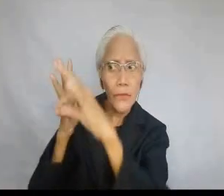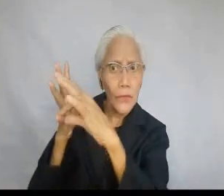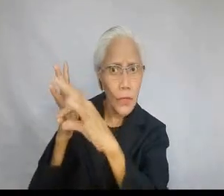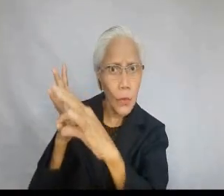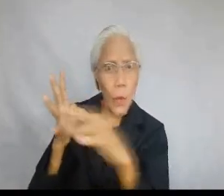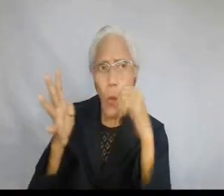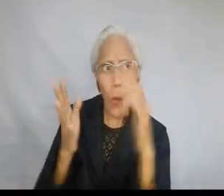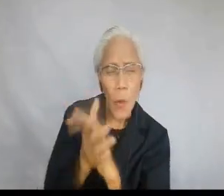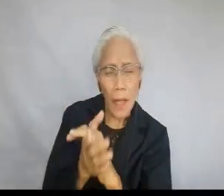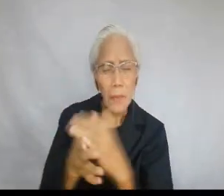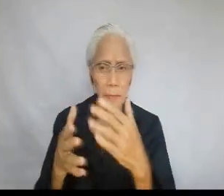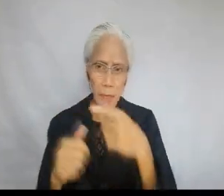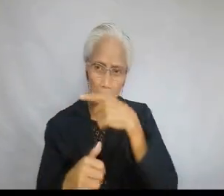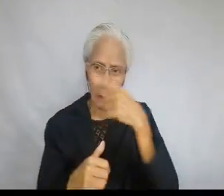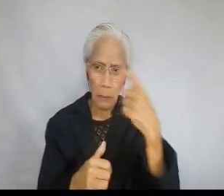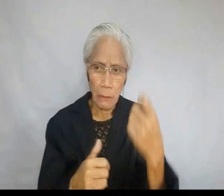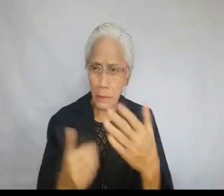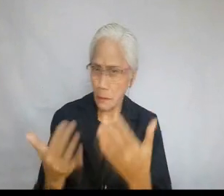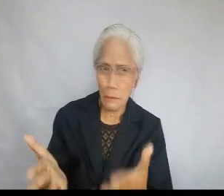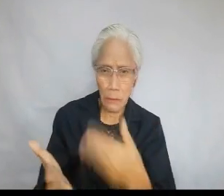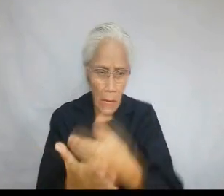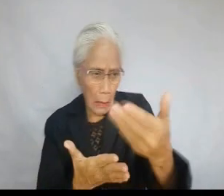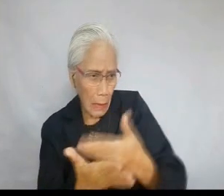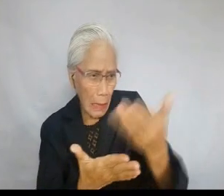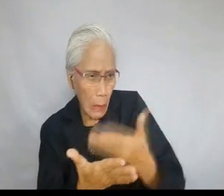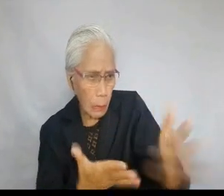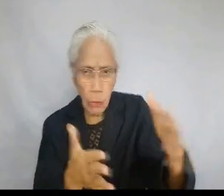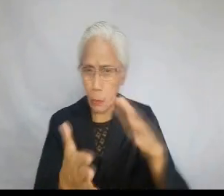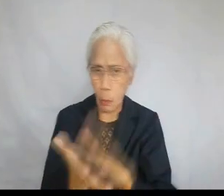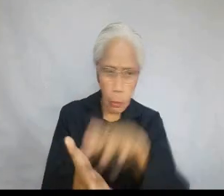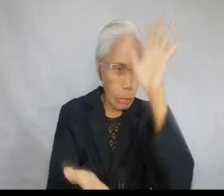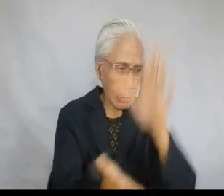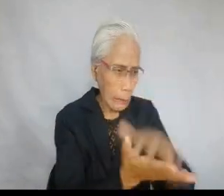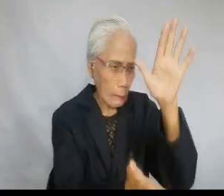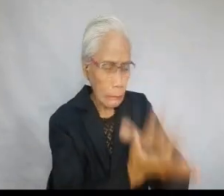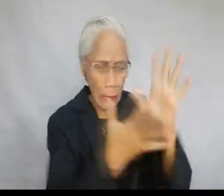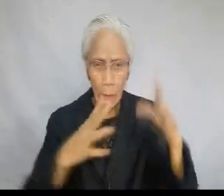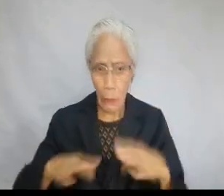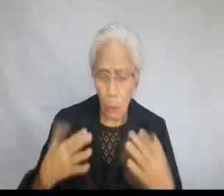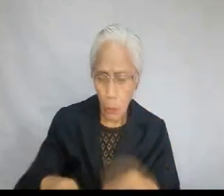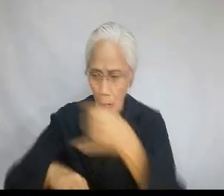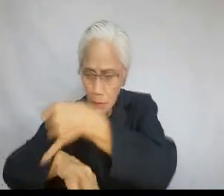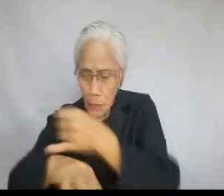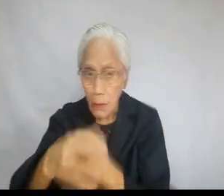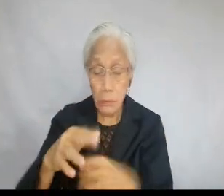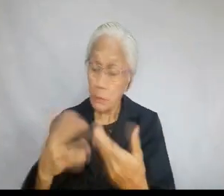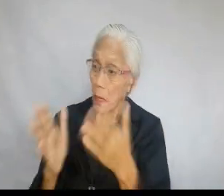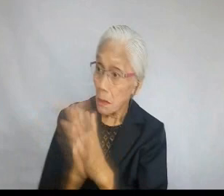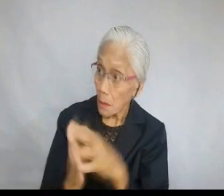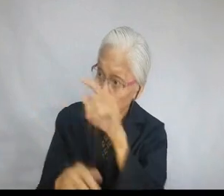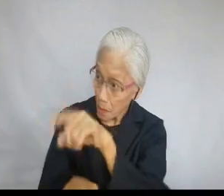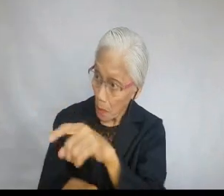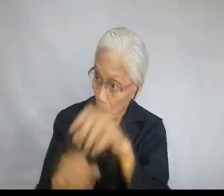and bought her diamonds and gold and elegant clothing. He asked her, "Would you die with me and